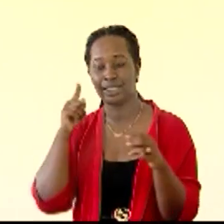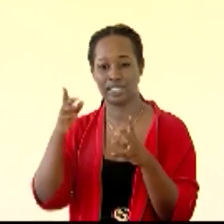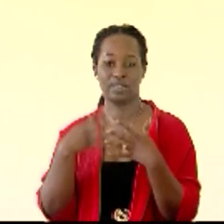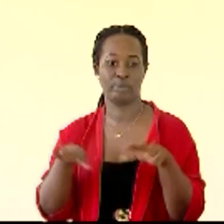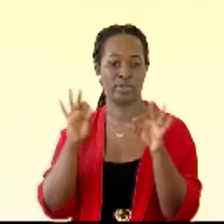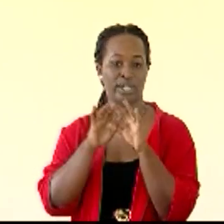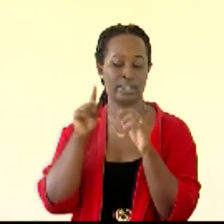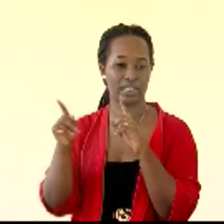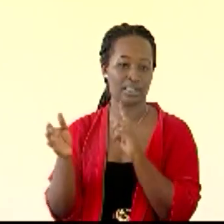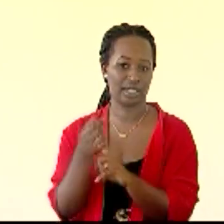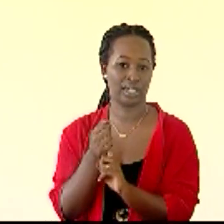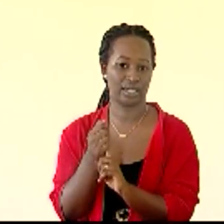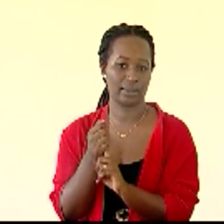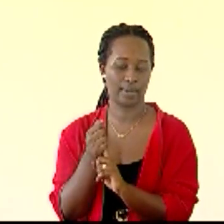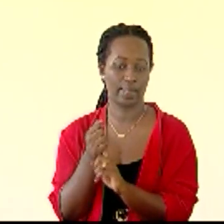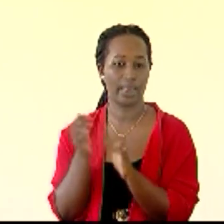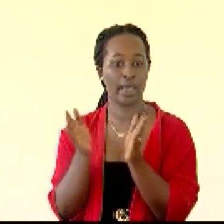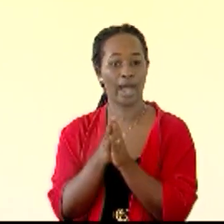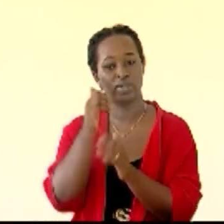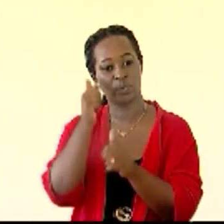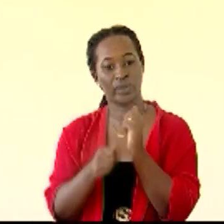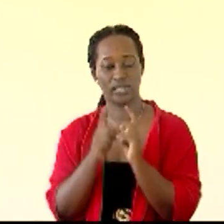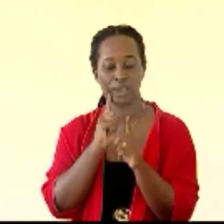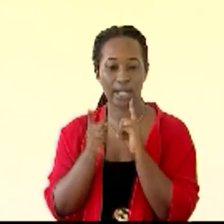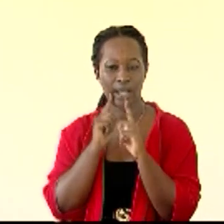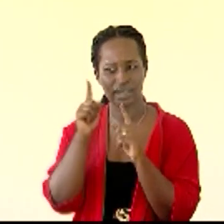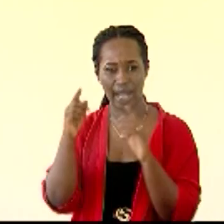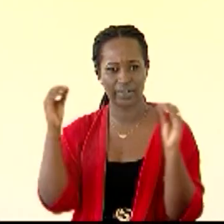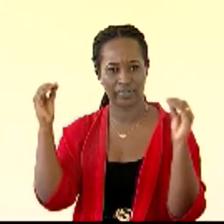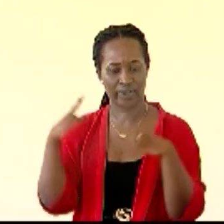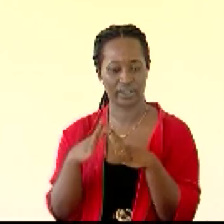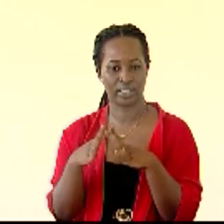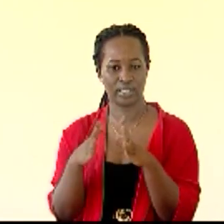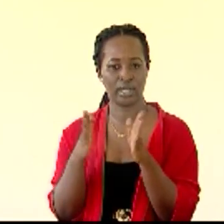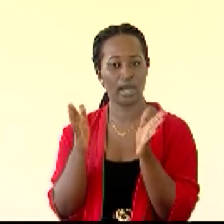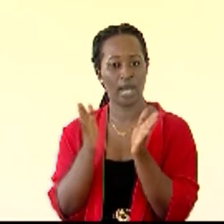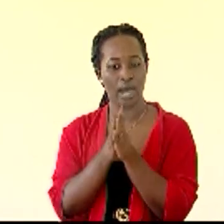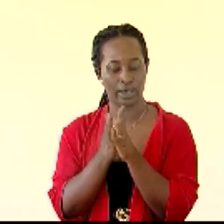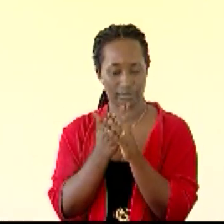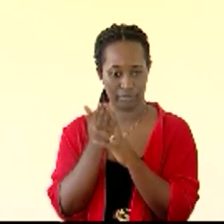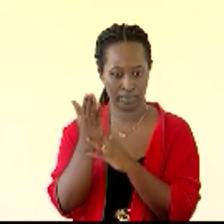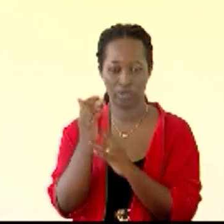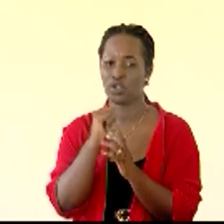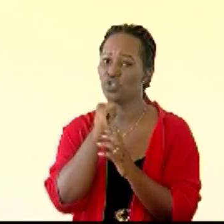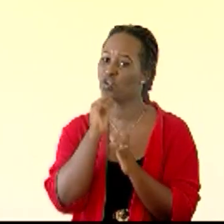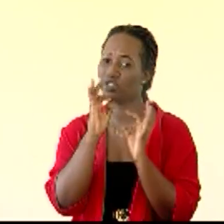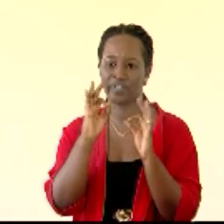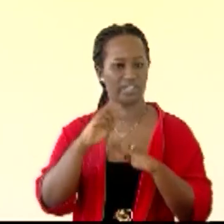that is taken in, and which colors are reflected and bounce off. So they are not effective